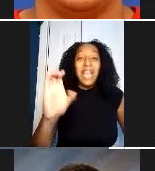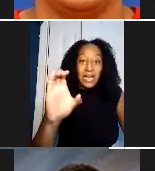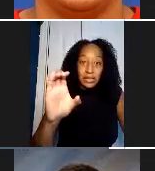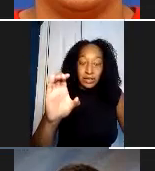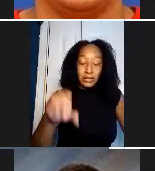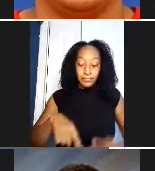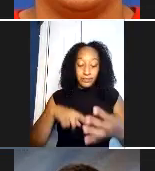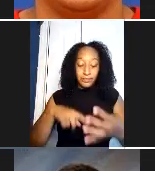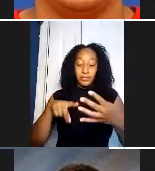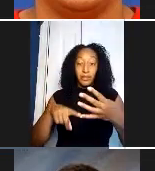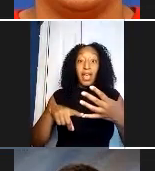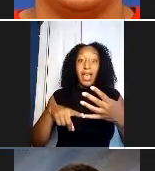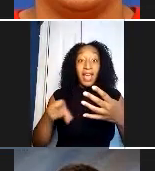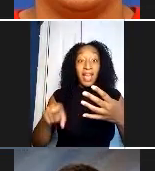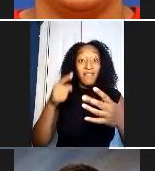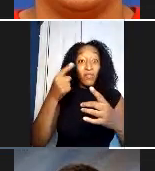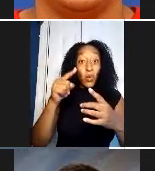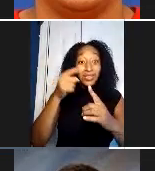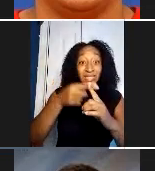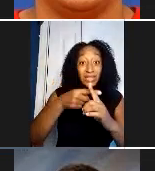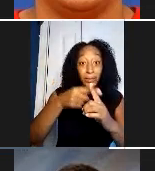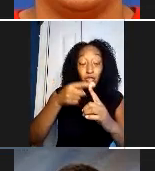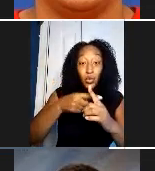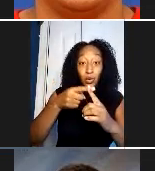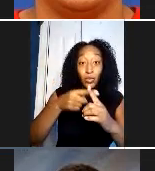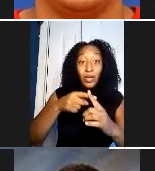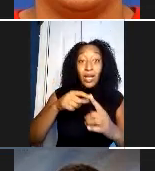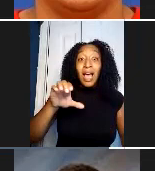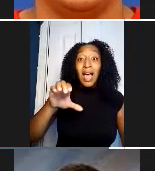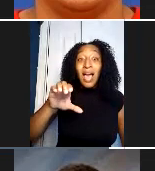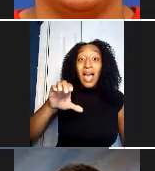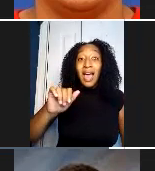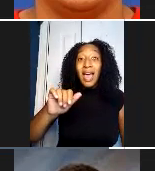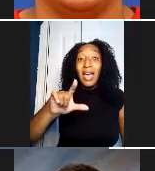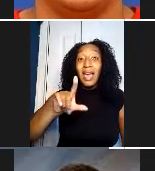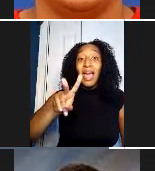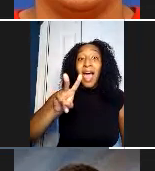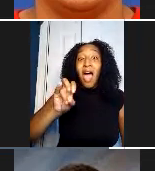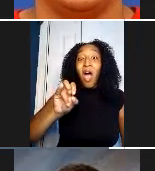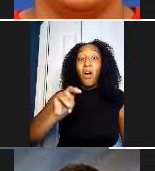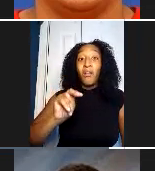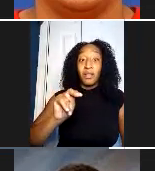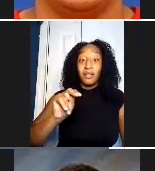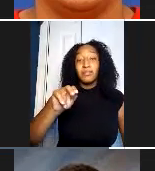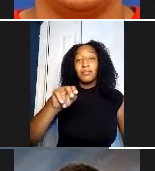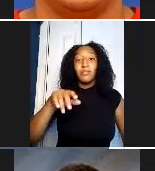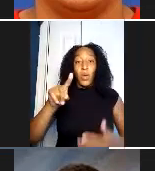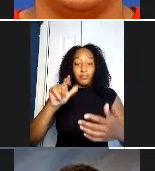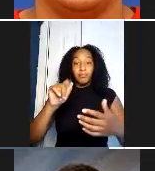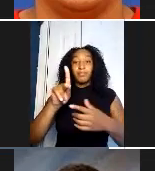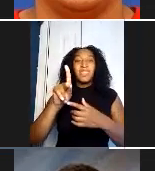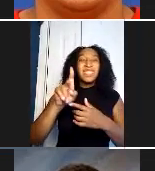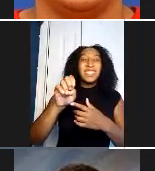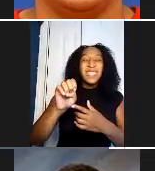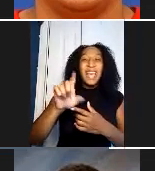is Kelvin. Okay? So everything we're going to be studying in